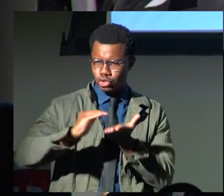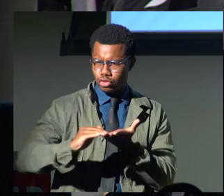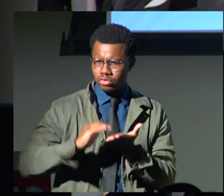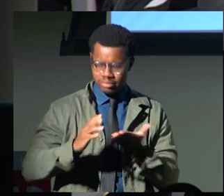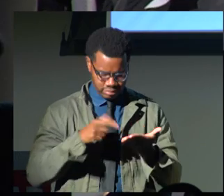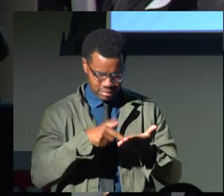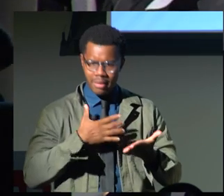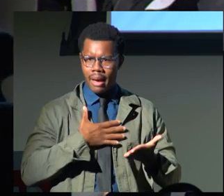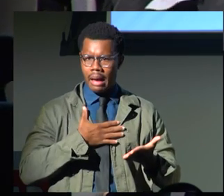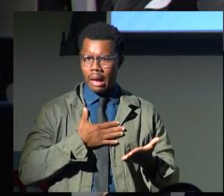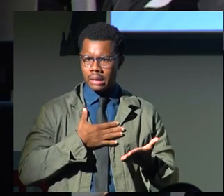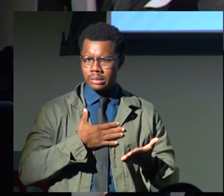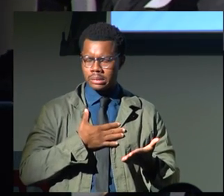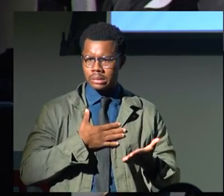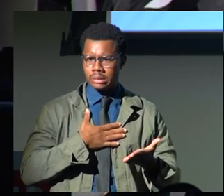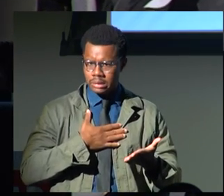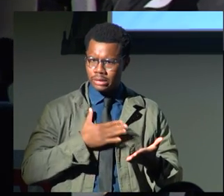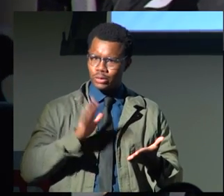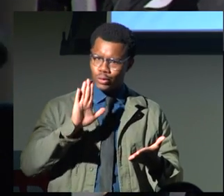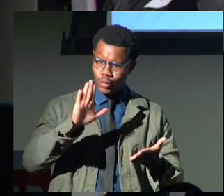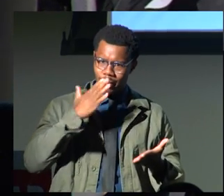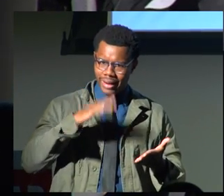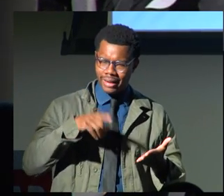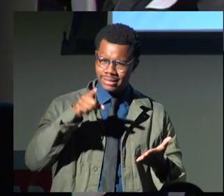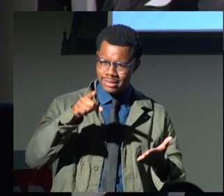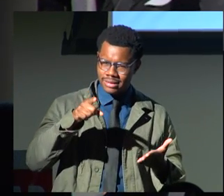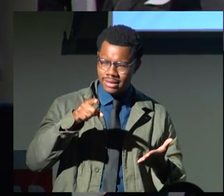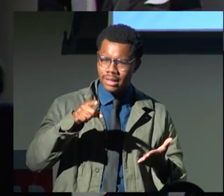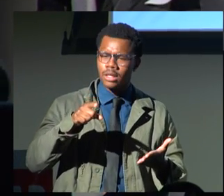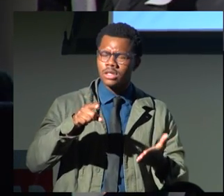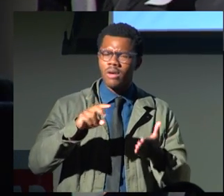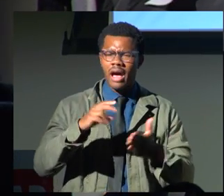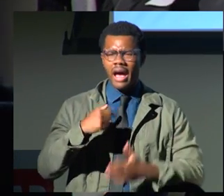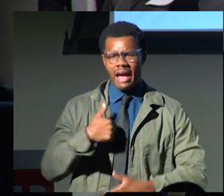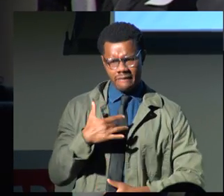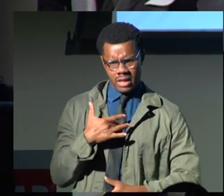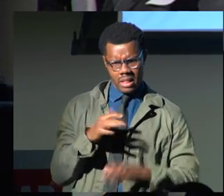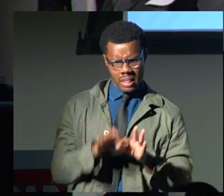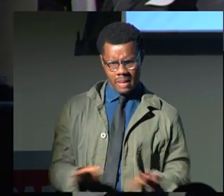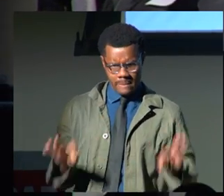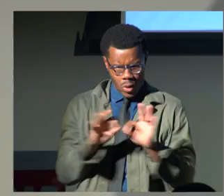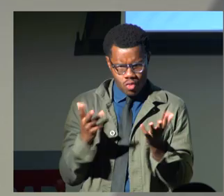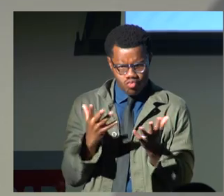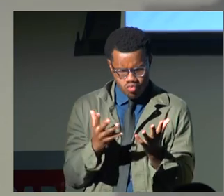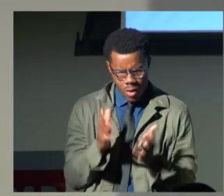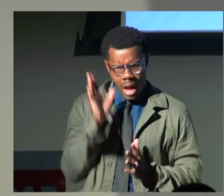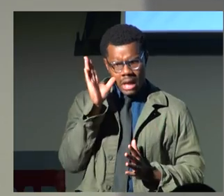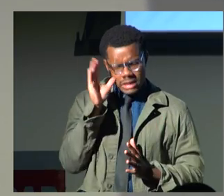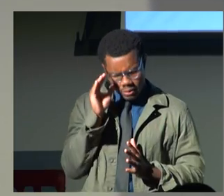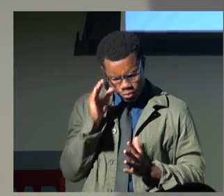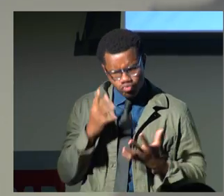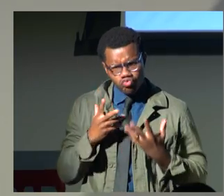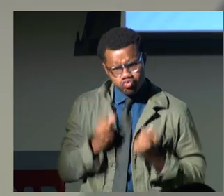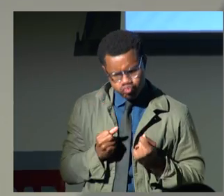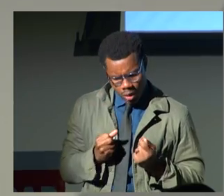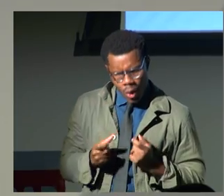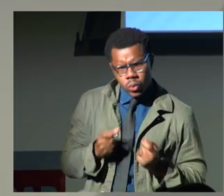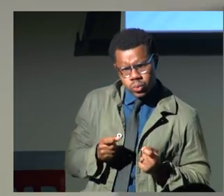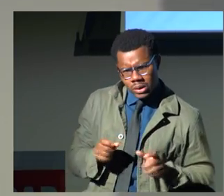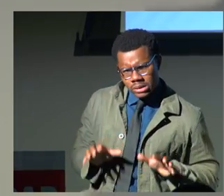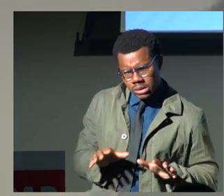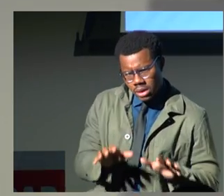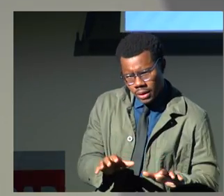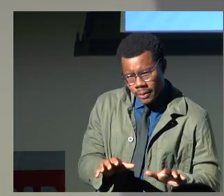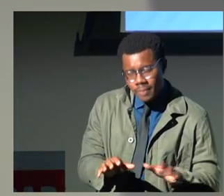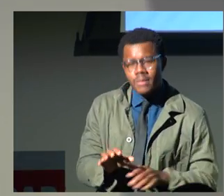you. So I believe that you should be disciplined, set a schedule, and you report to it